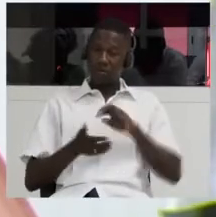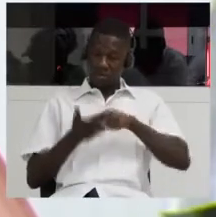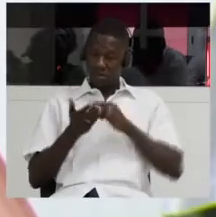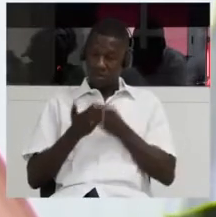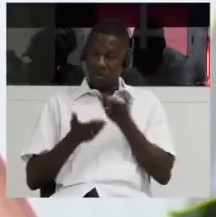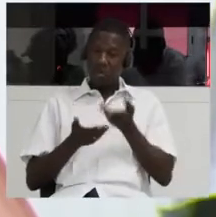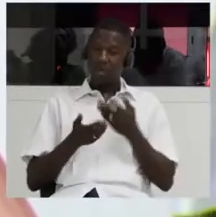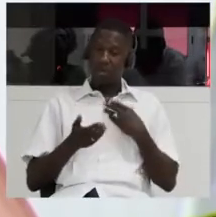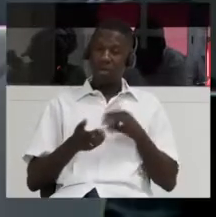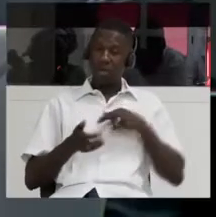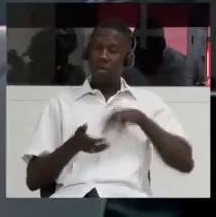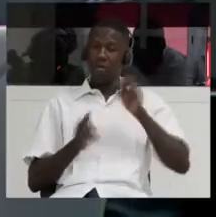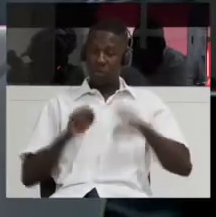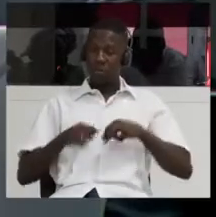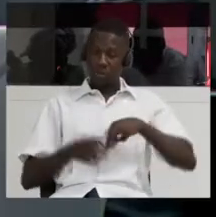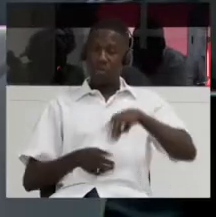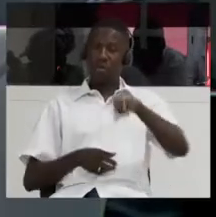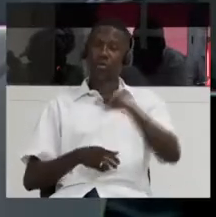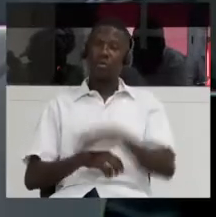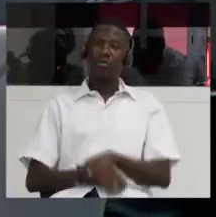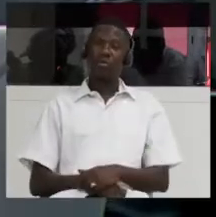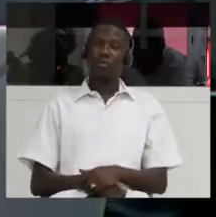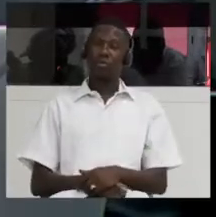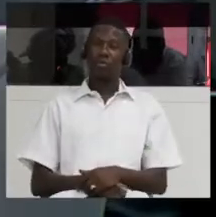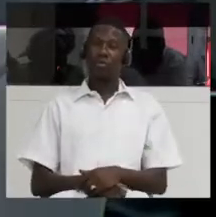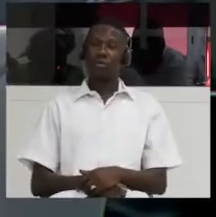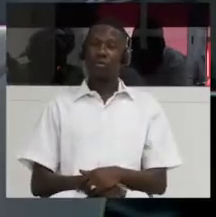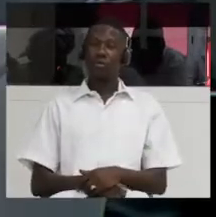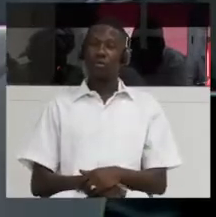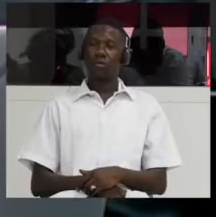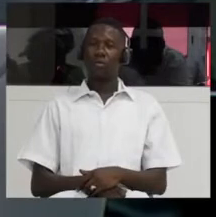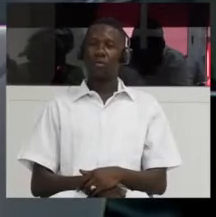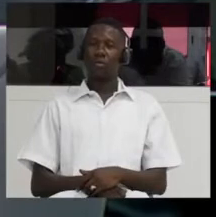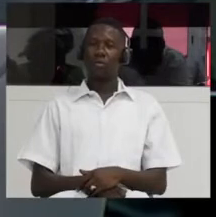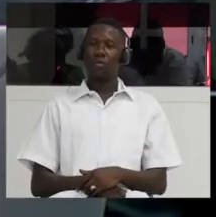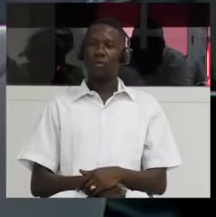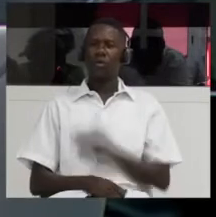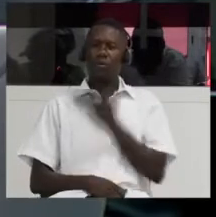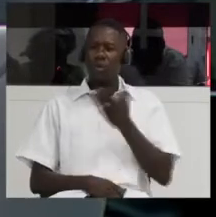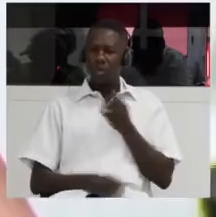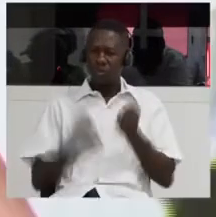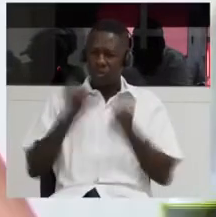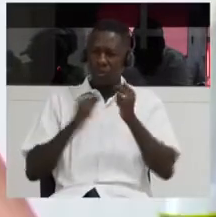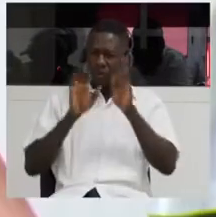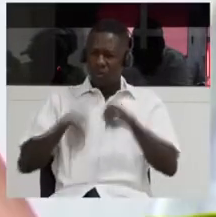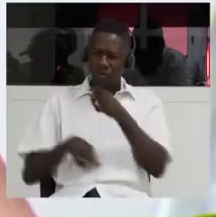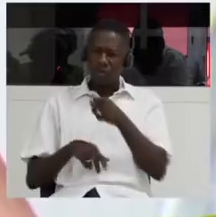walk. From where did the vehicle drop you off in November, in July 22nd?